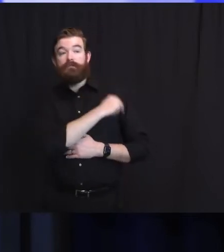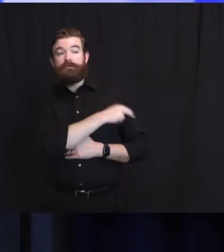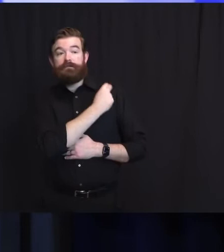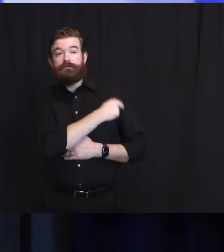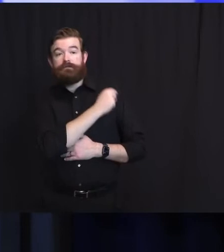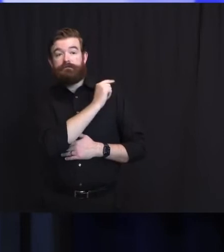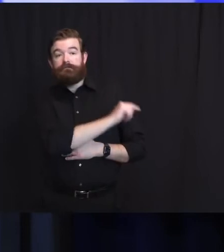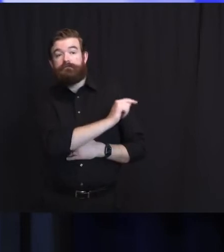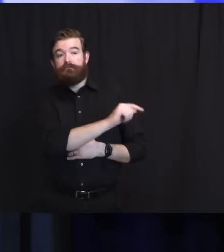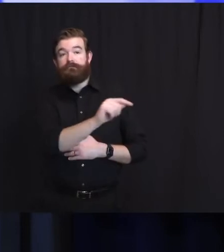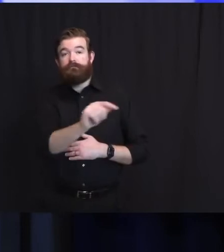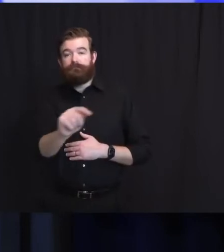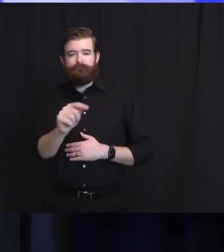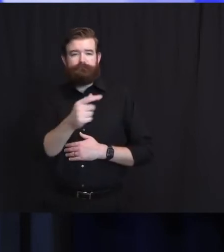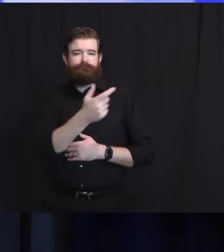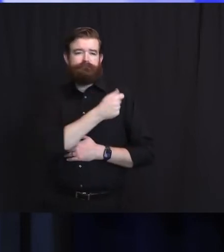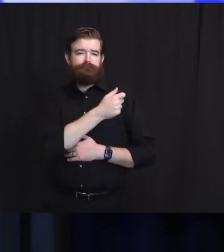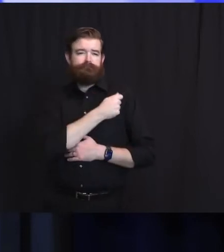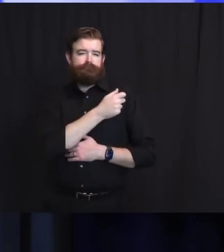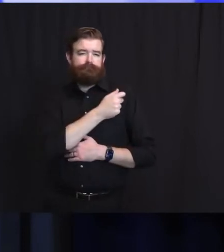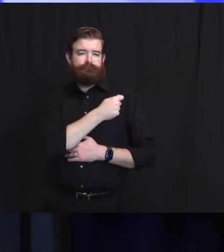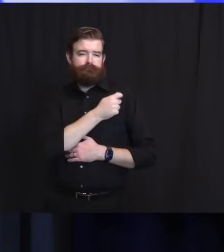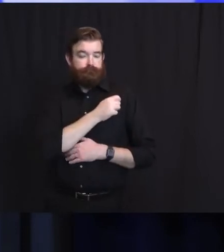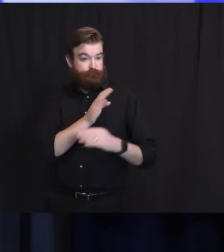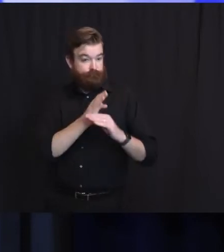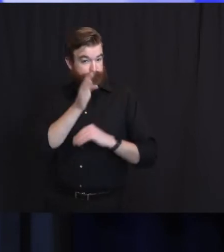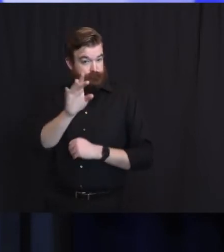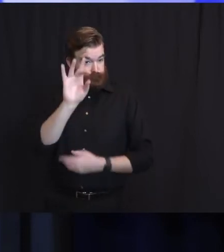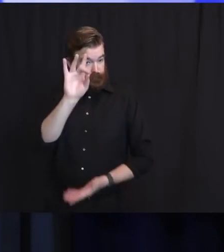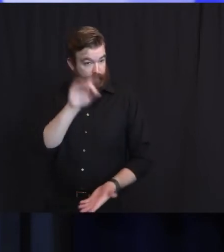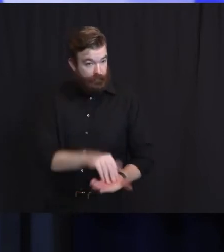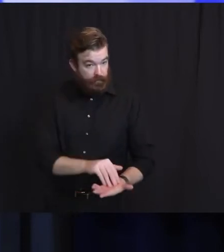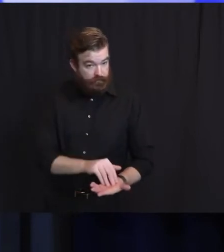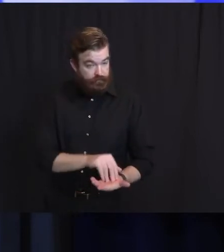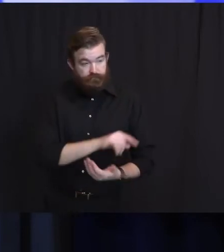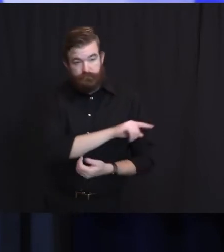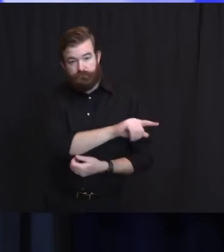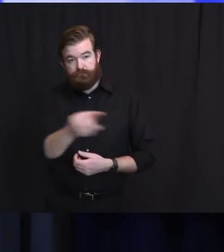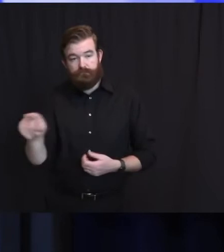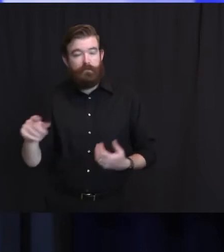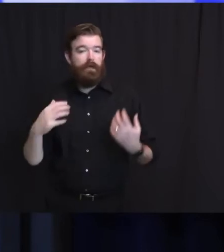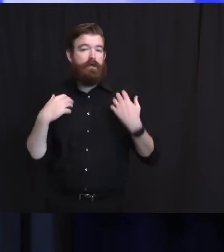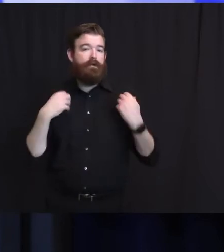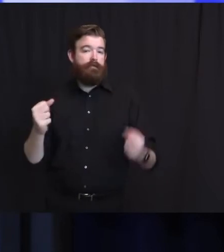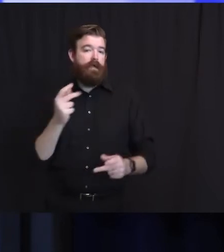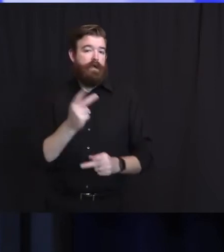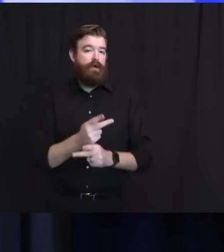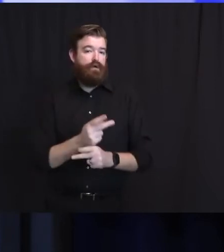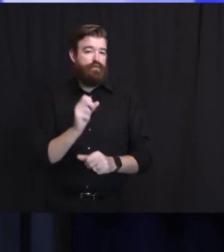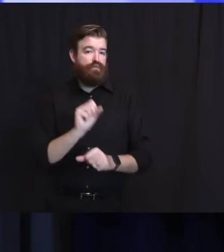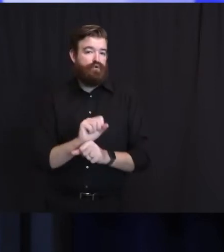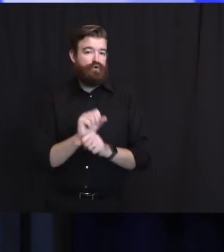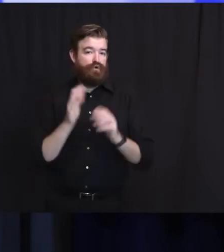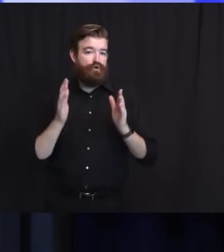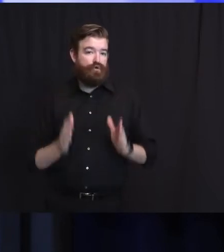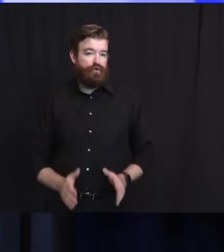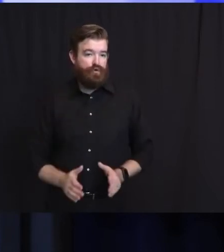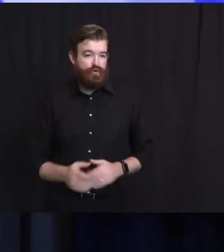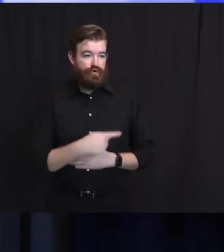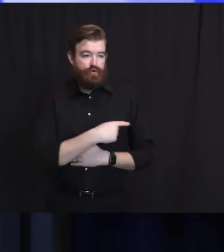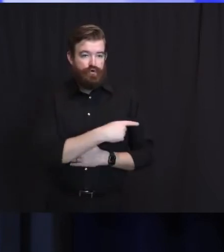8,740 first doses to healthcare workers. For frontline workers in our acute care hospitals, especially in our emergency